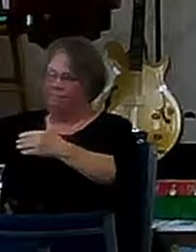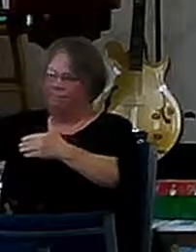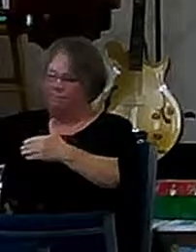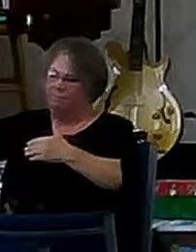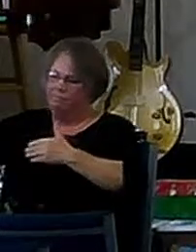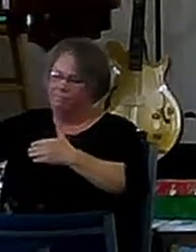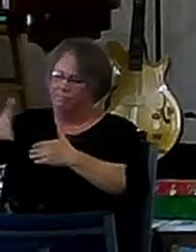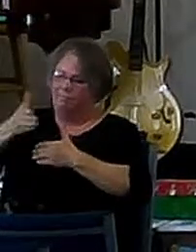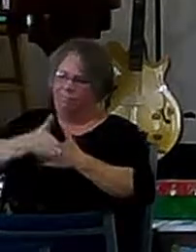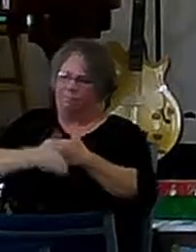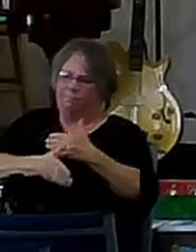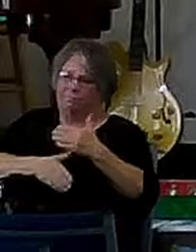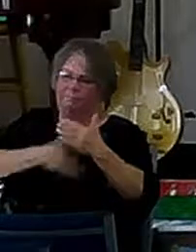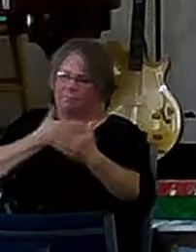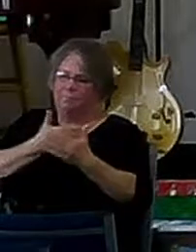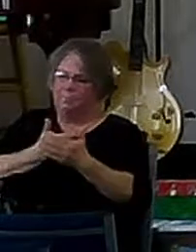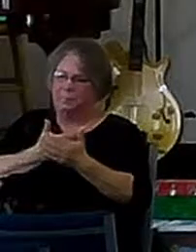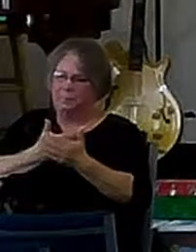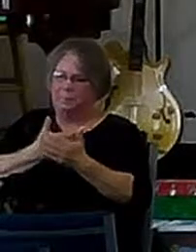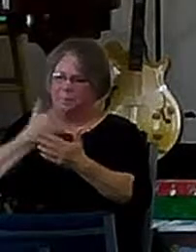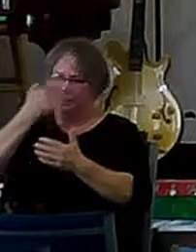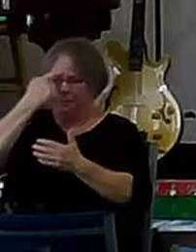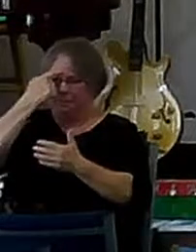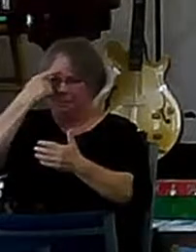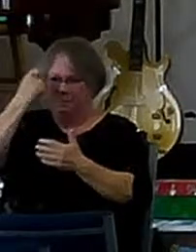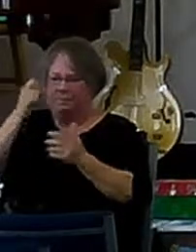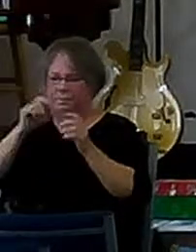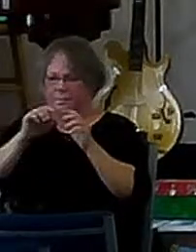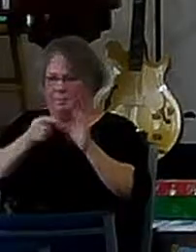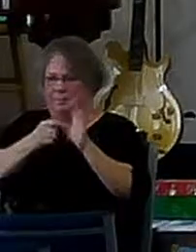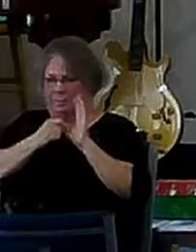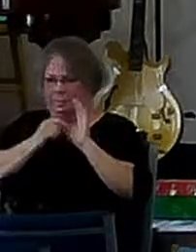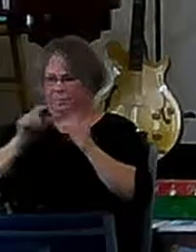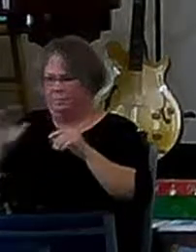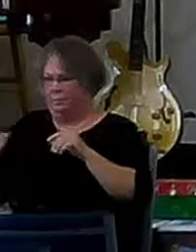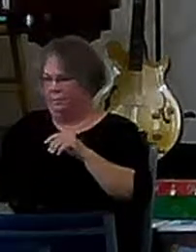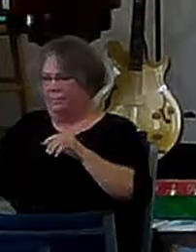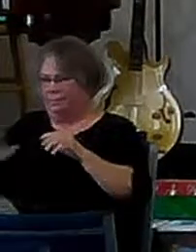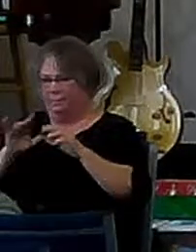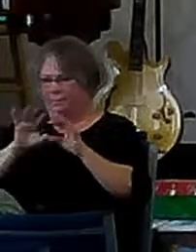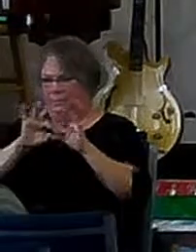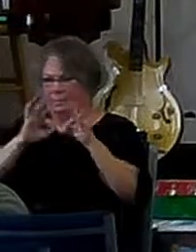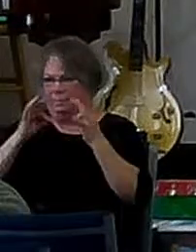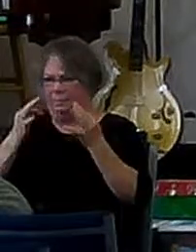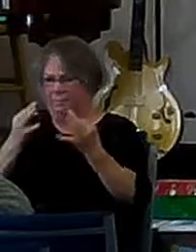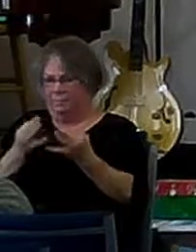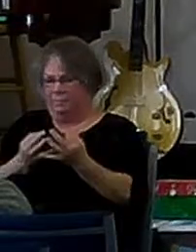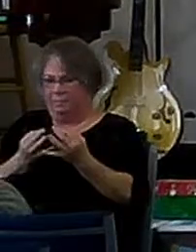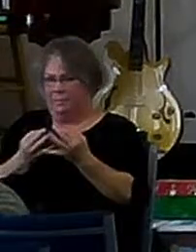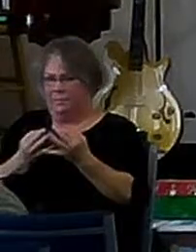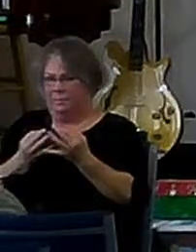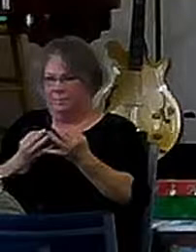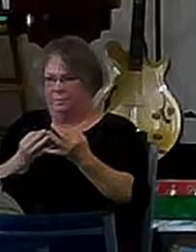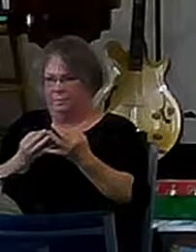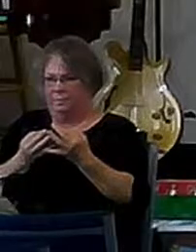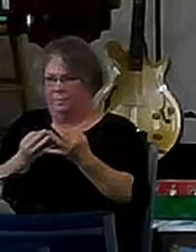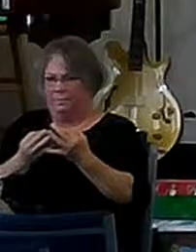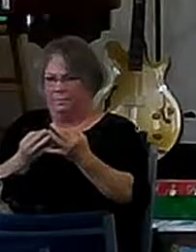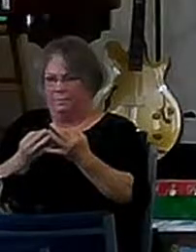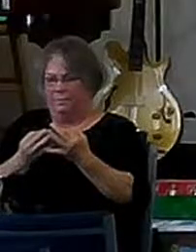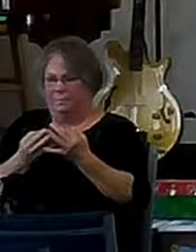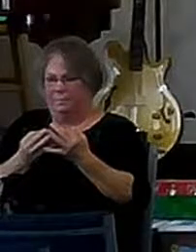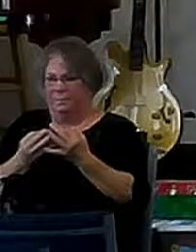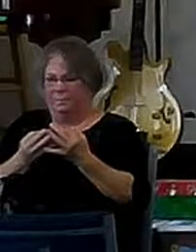But he's not in covenant with God. I would put it this way. He is not part of the elect. He is not part of